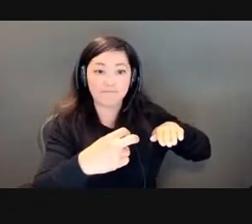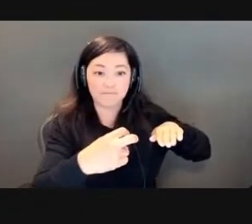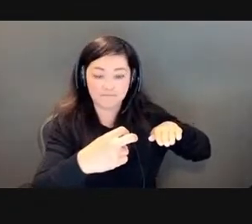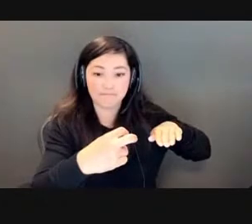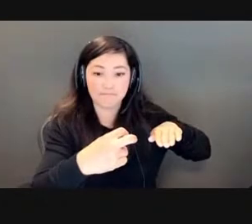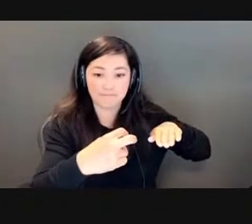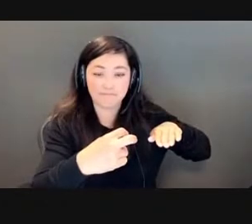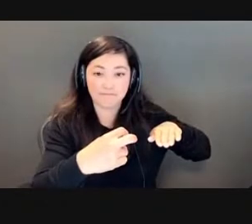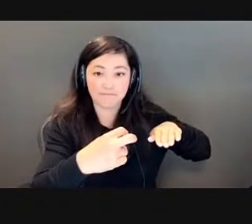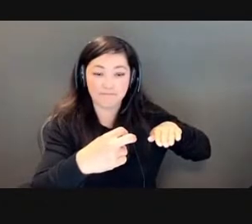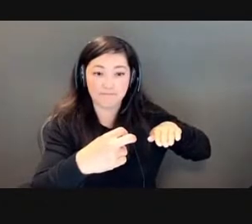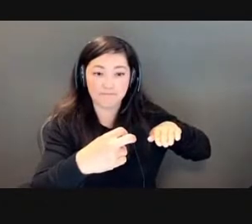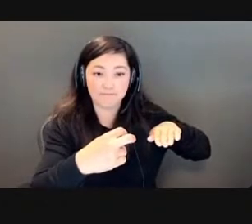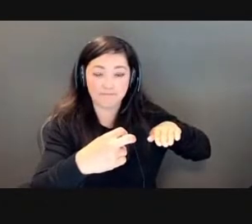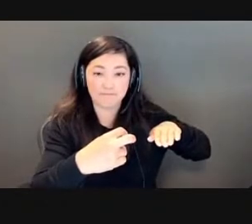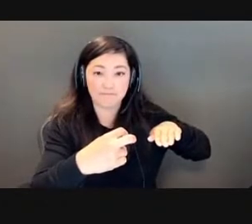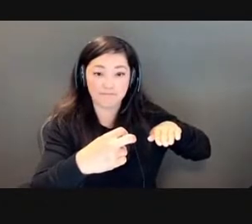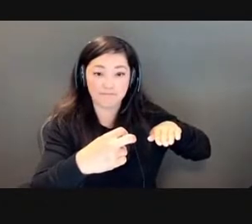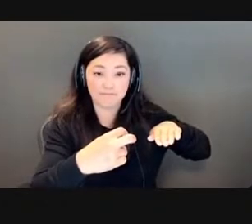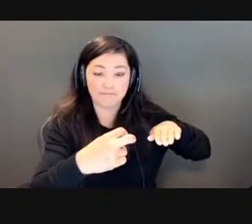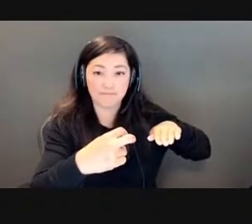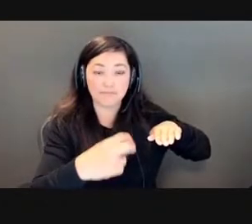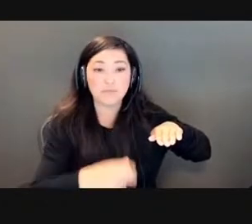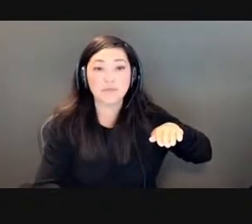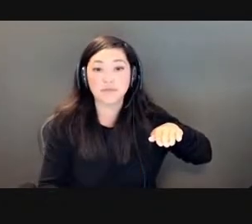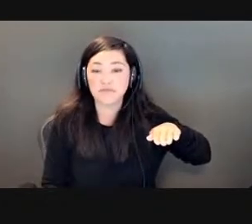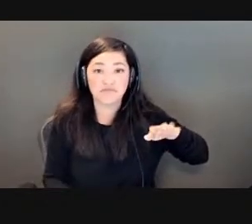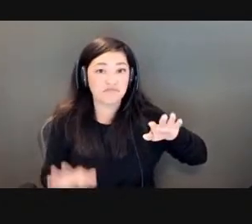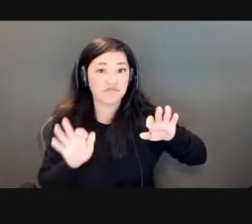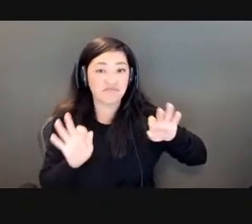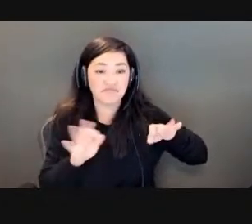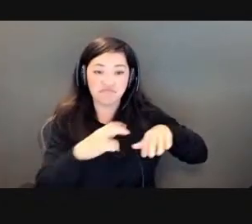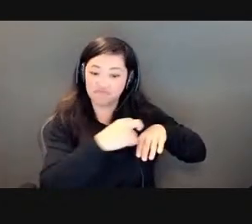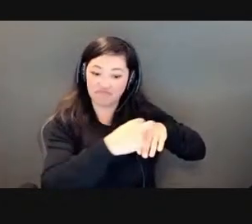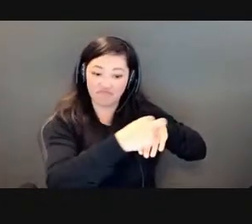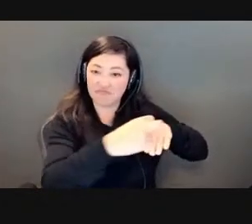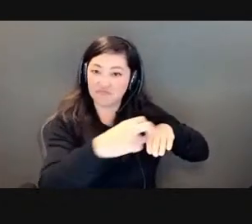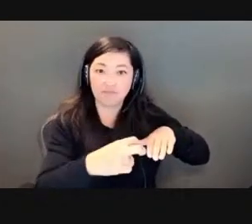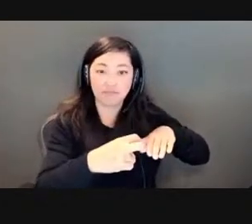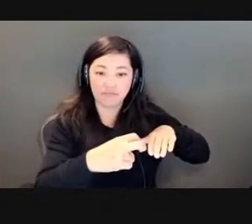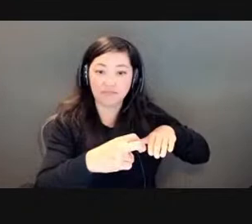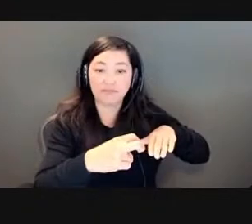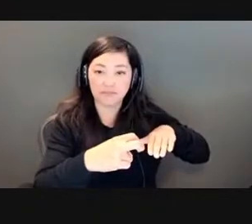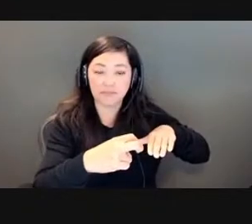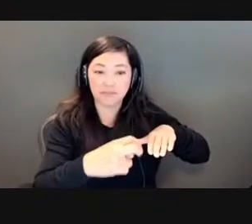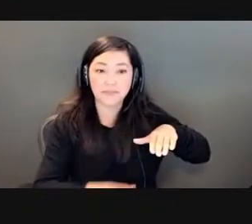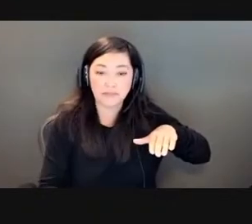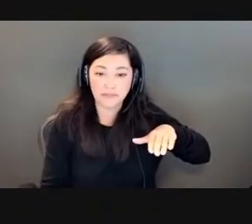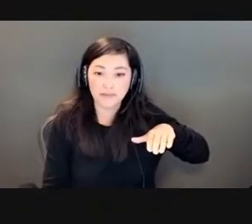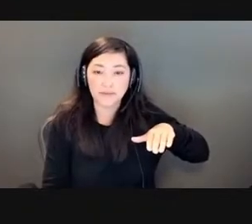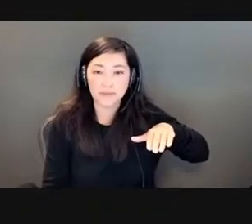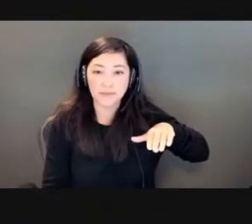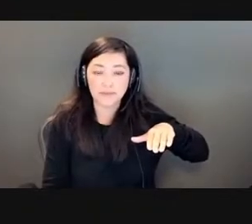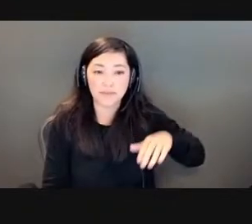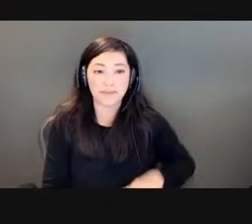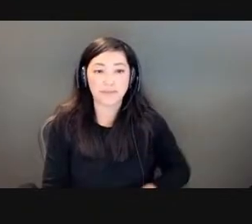rises up and brings me up to the bed height. And then from there, I can just transfer myself onto the